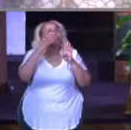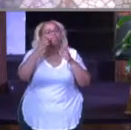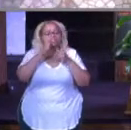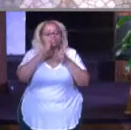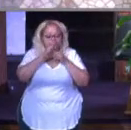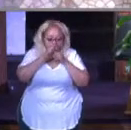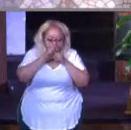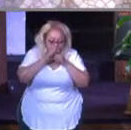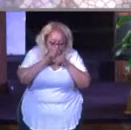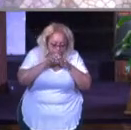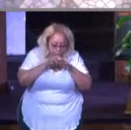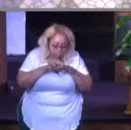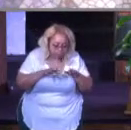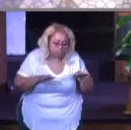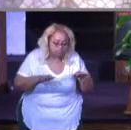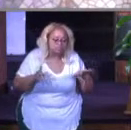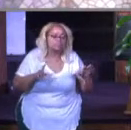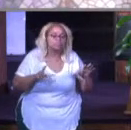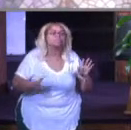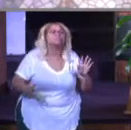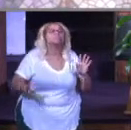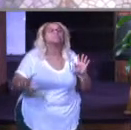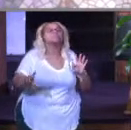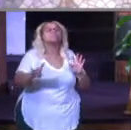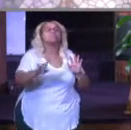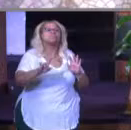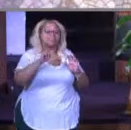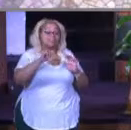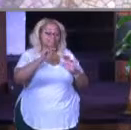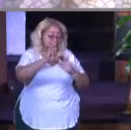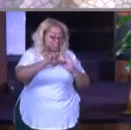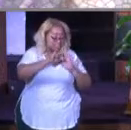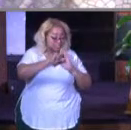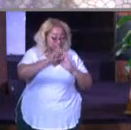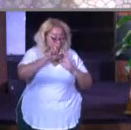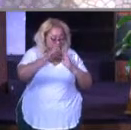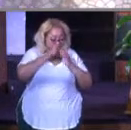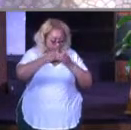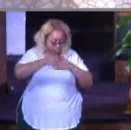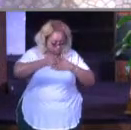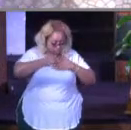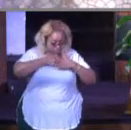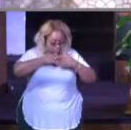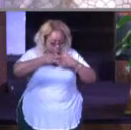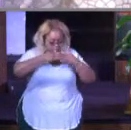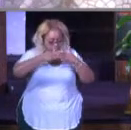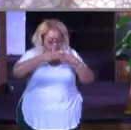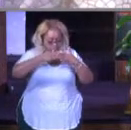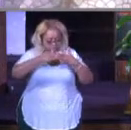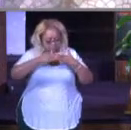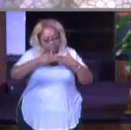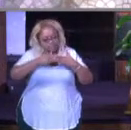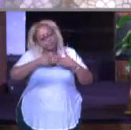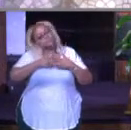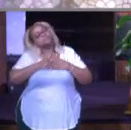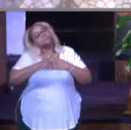Yeah. He's breathing on you. And maybe in this season, you just need to breathe in and out.